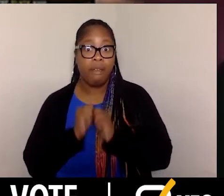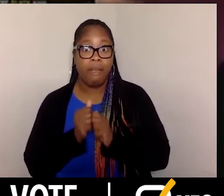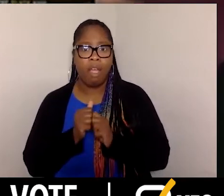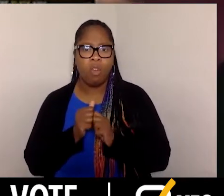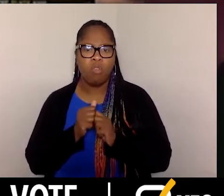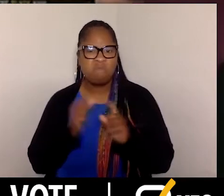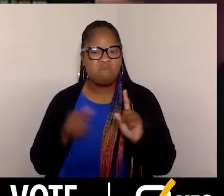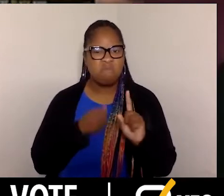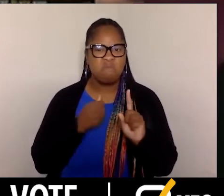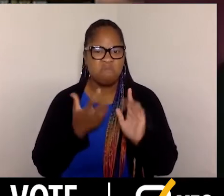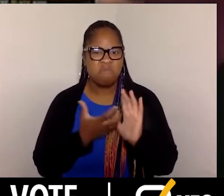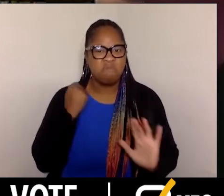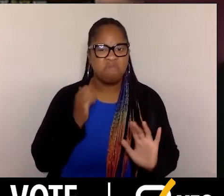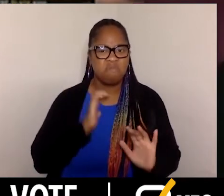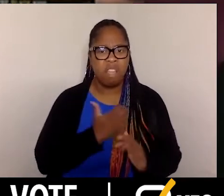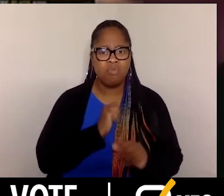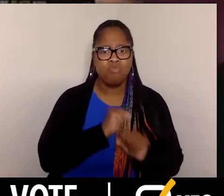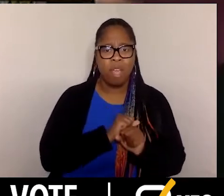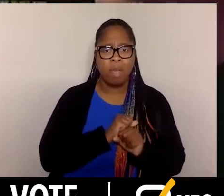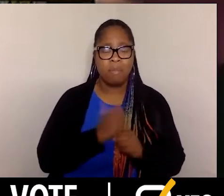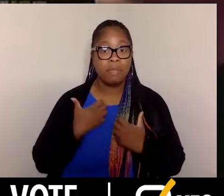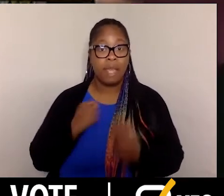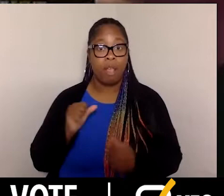our healthcare, and our schools.